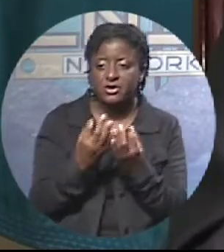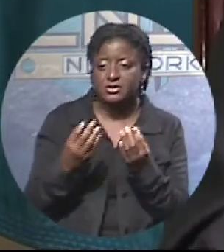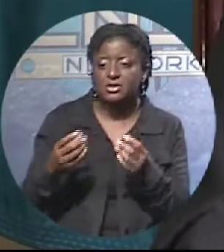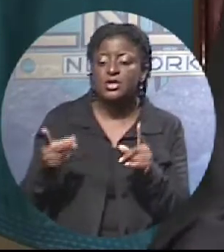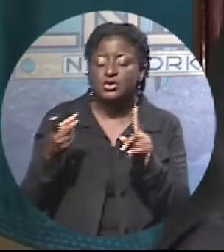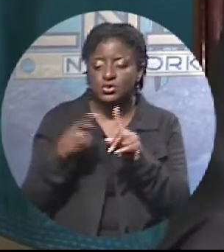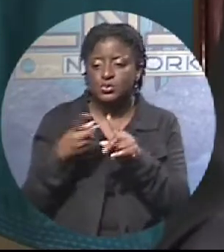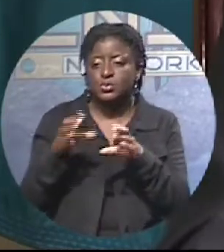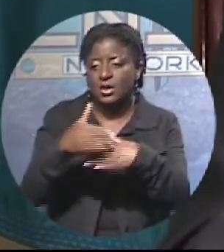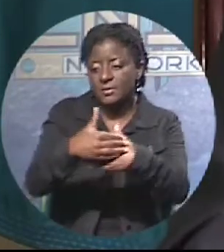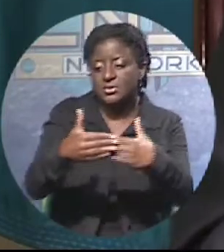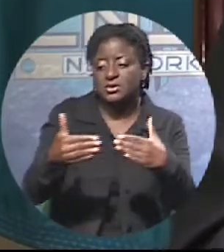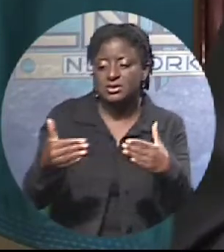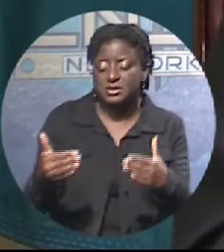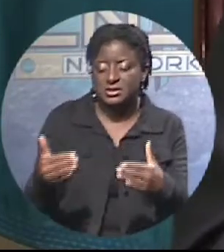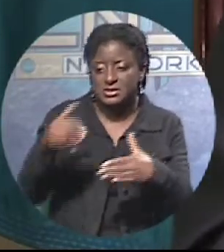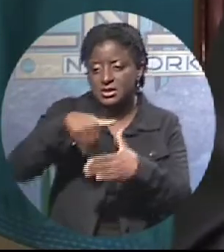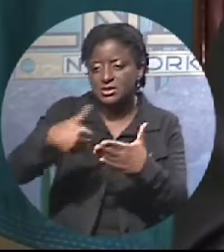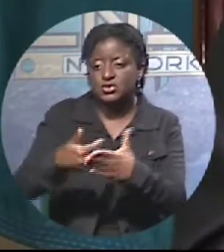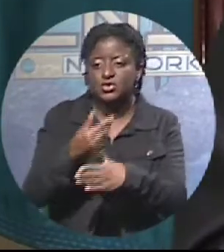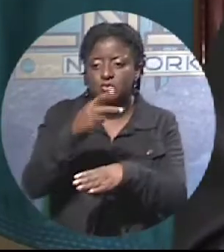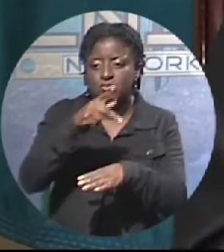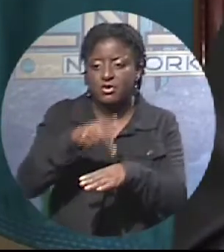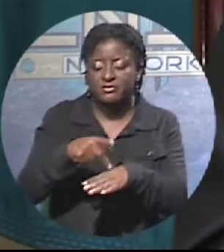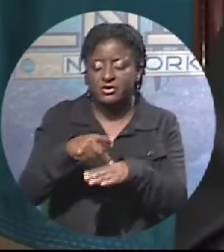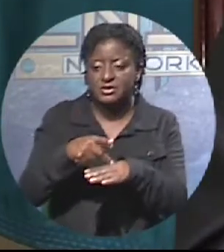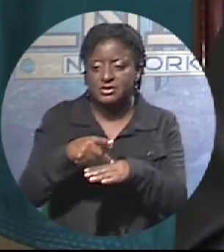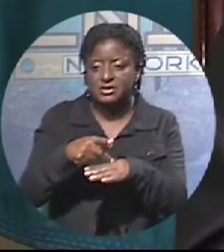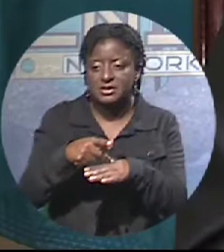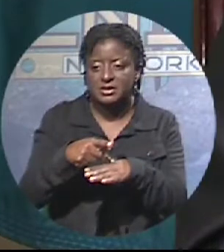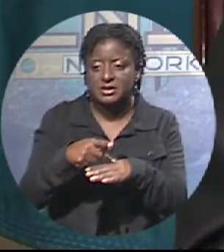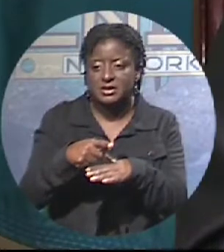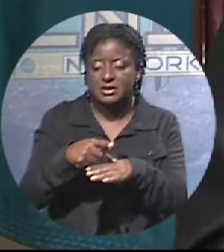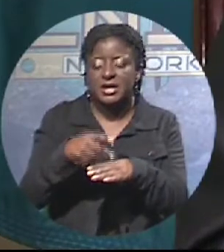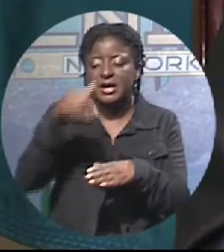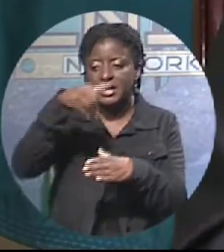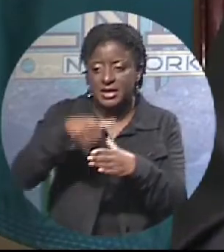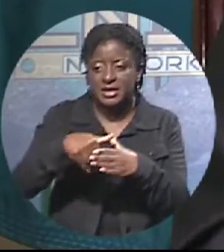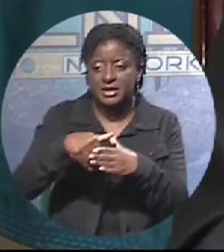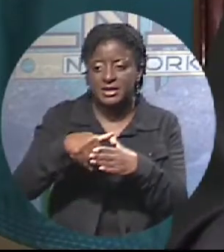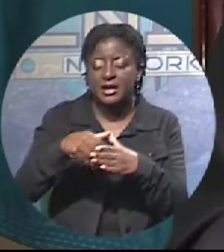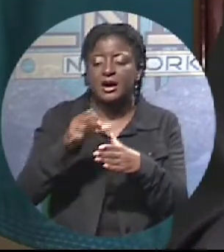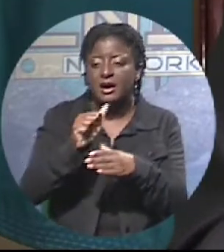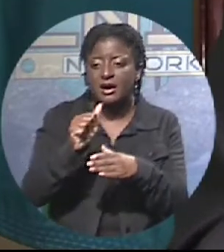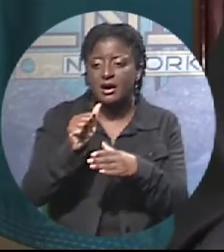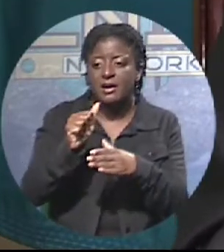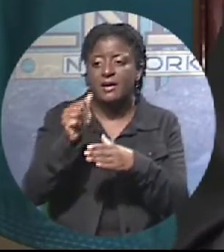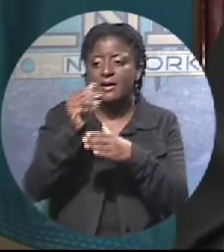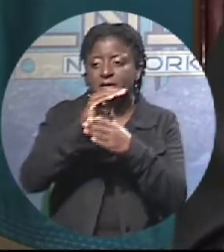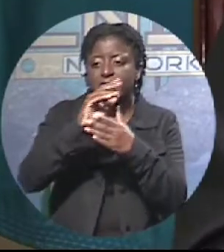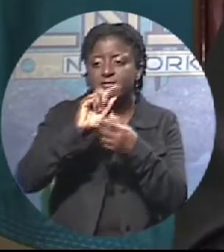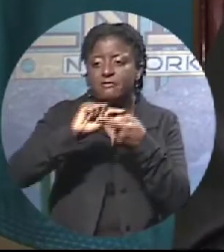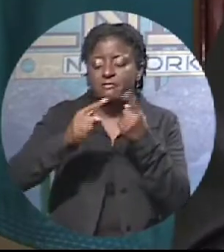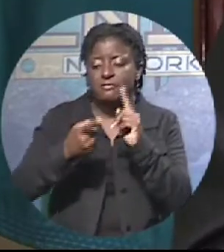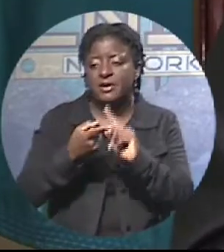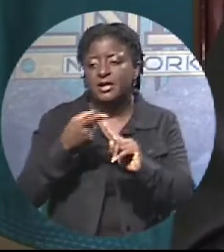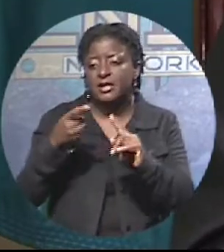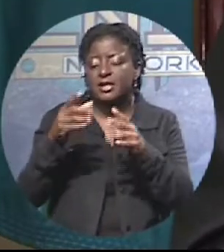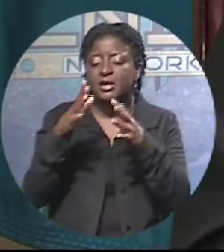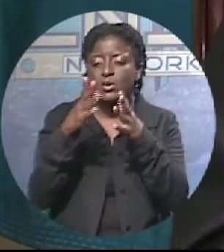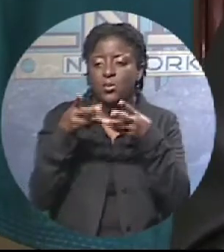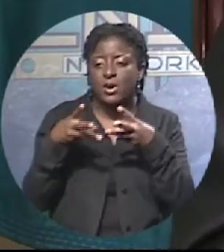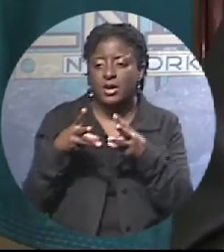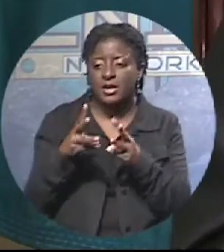Providence in a non-combative kind of way, where they have been seeking to find ways in which they can help residents